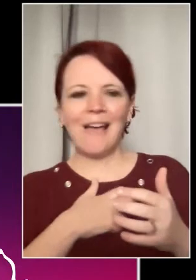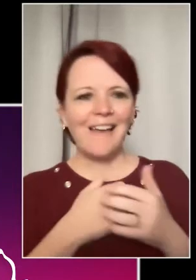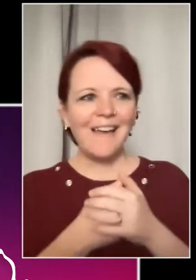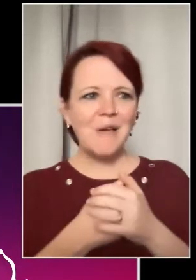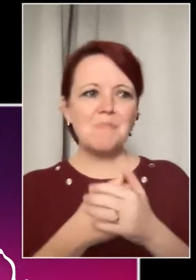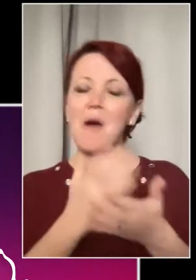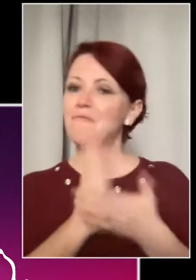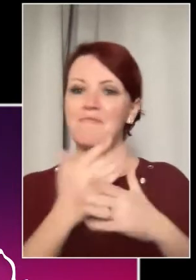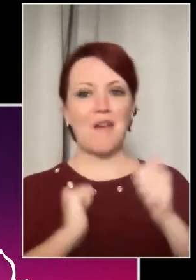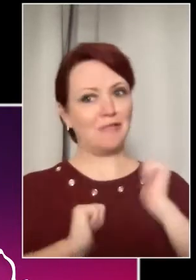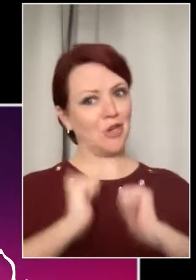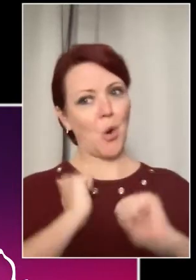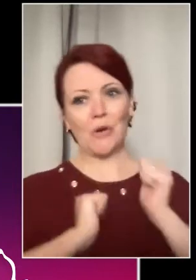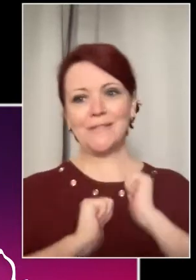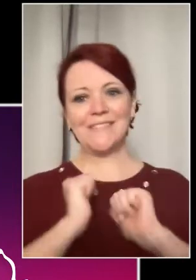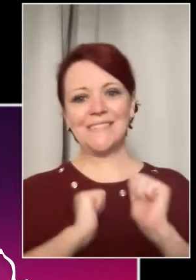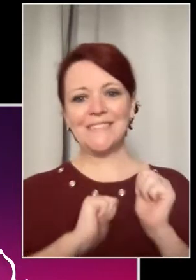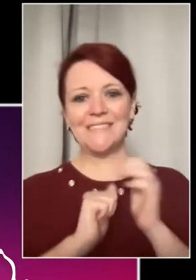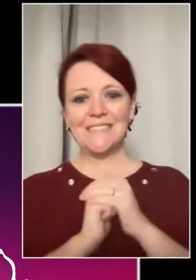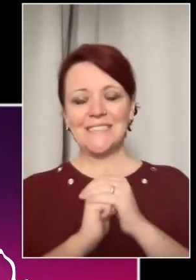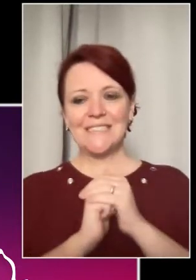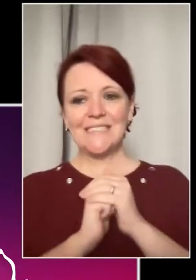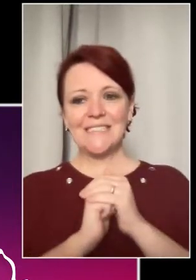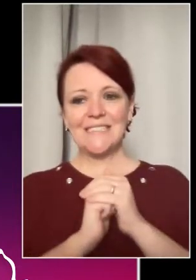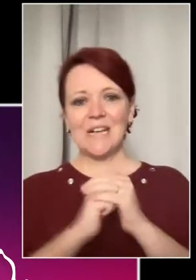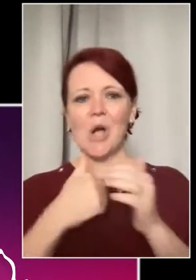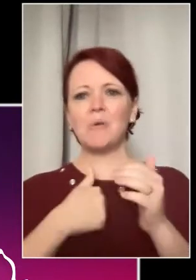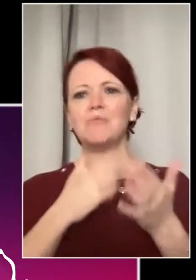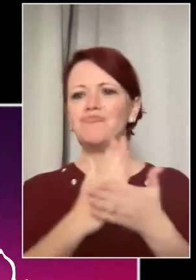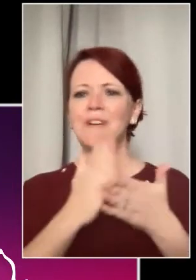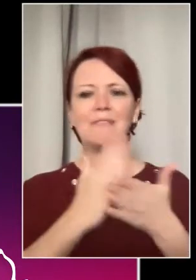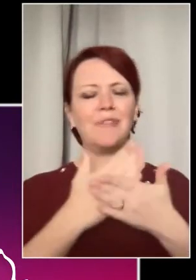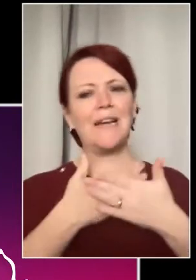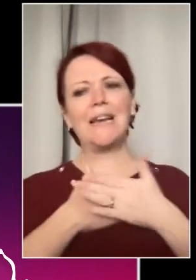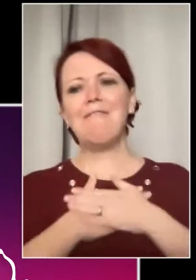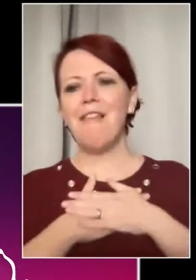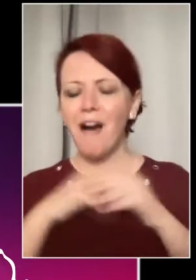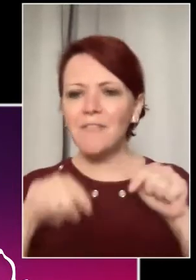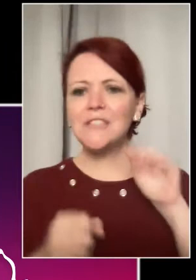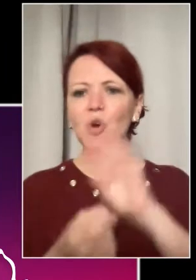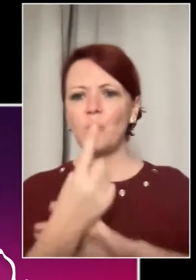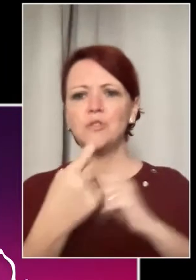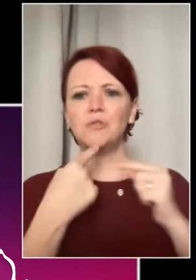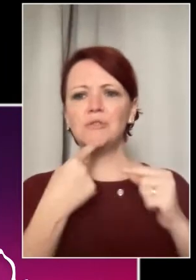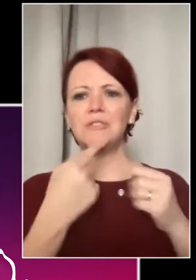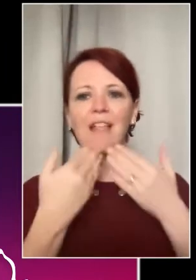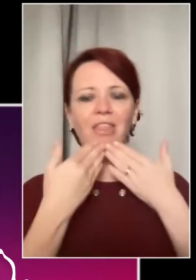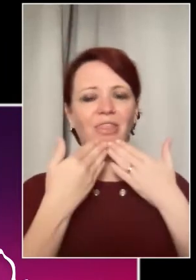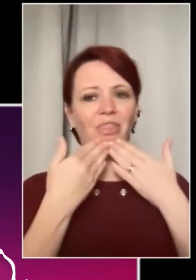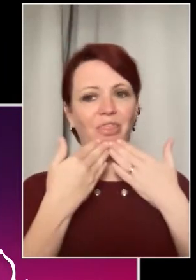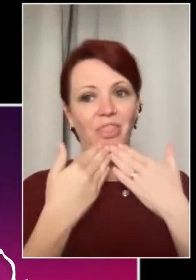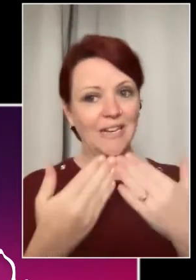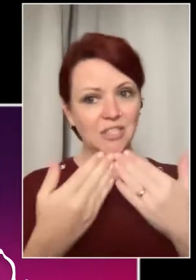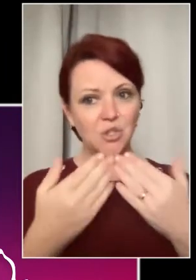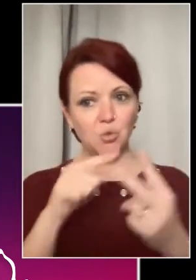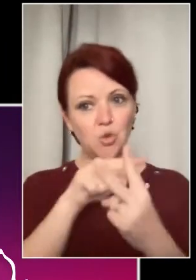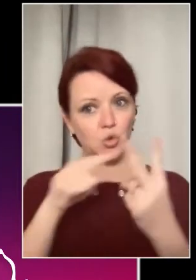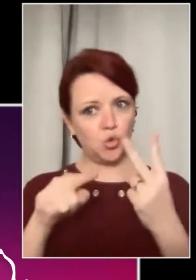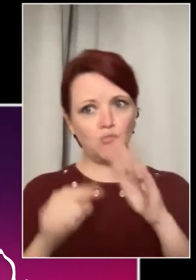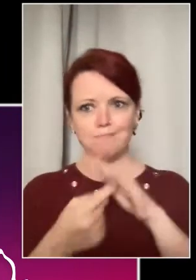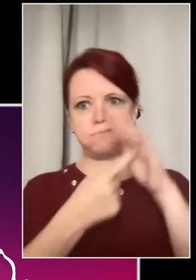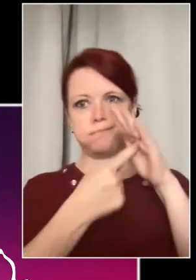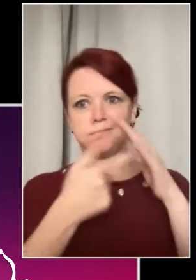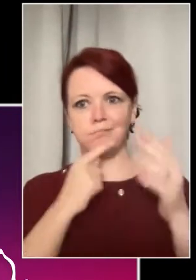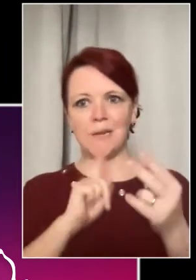honour. And if I can, I'd really love to take this opportunity to thank two very important individuals.